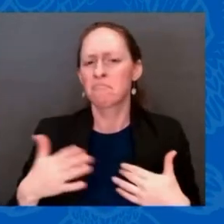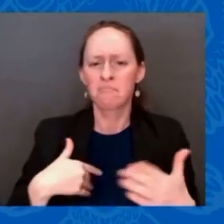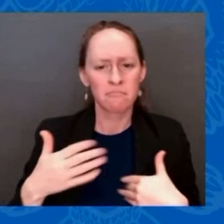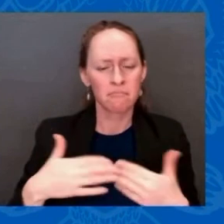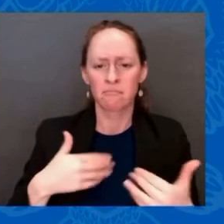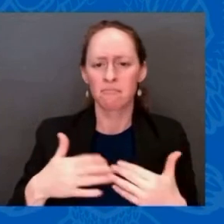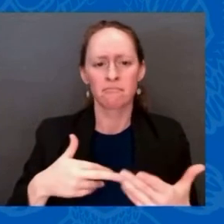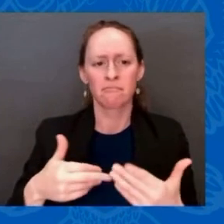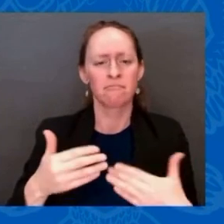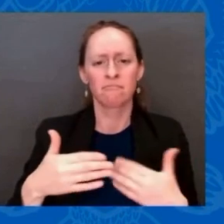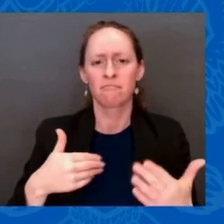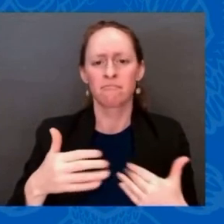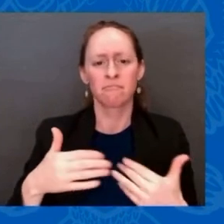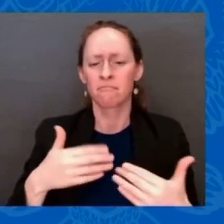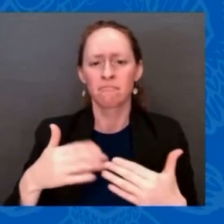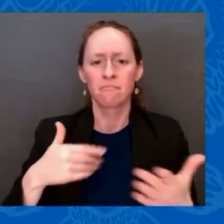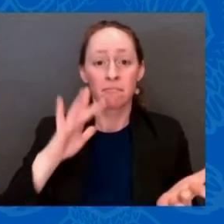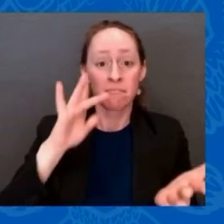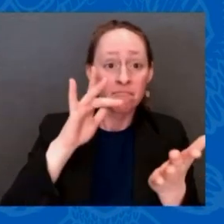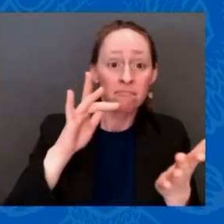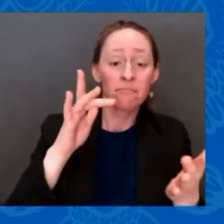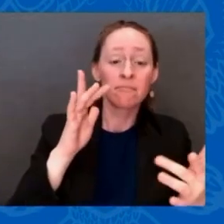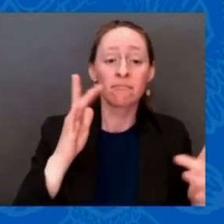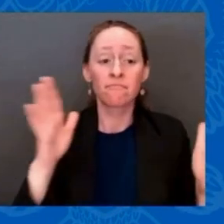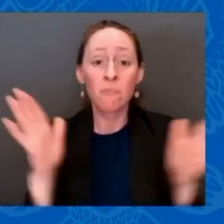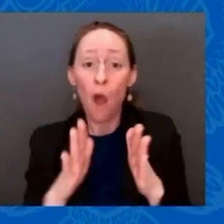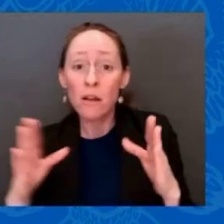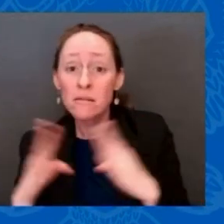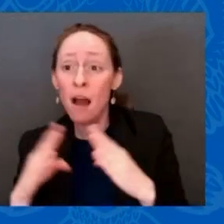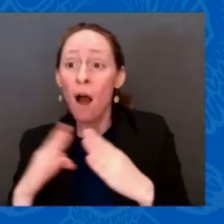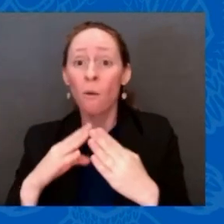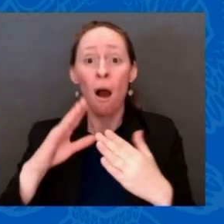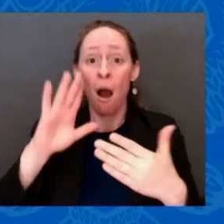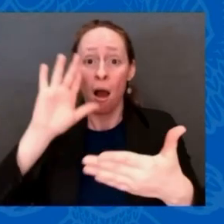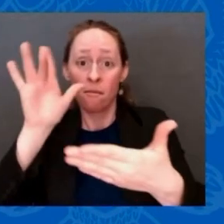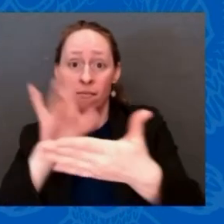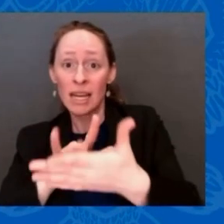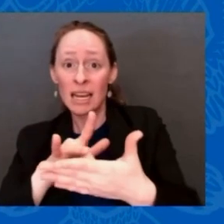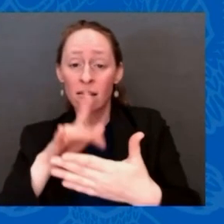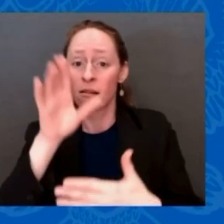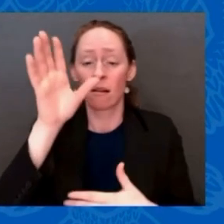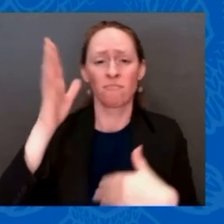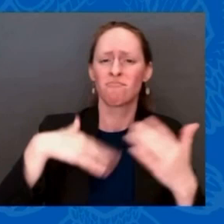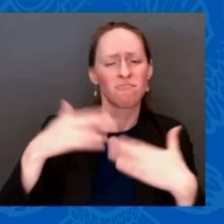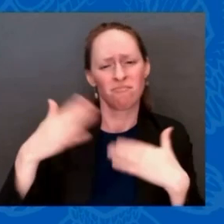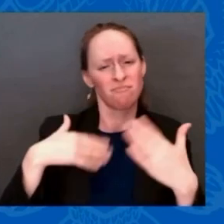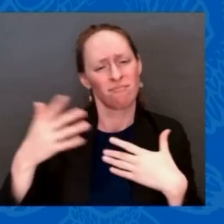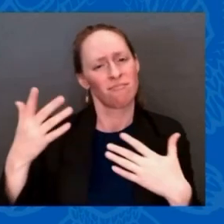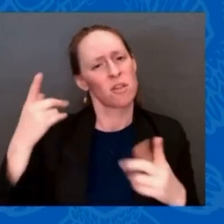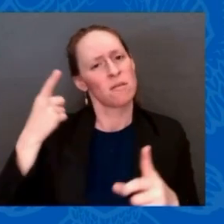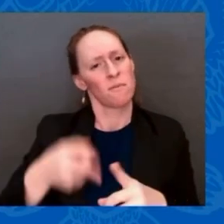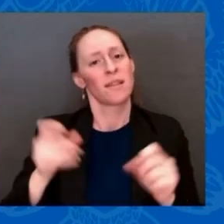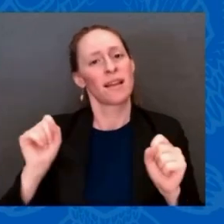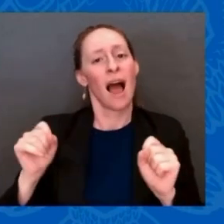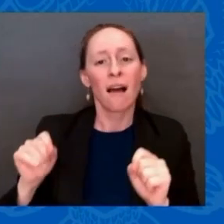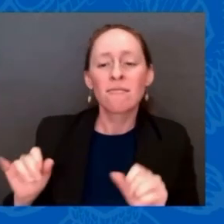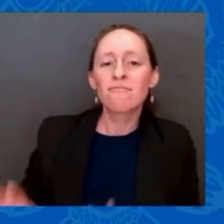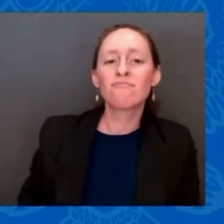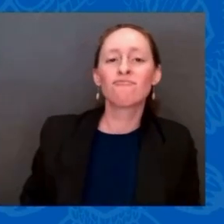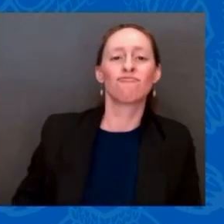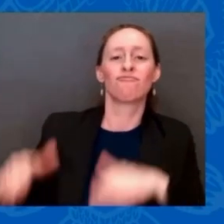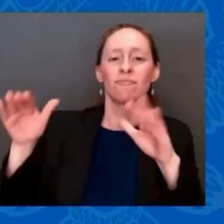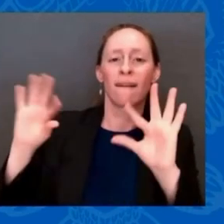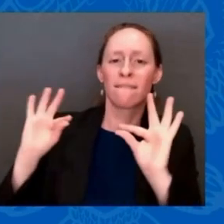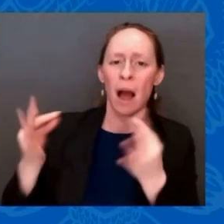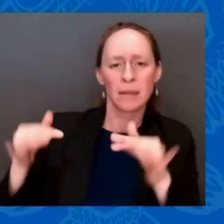and keep their roots where they grew up. That's Bidenomics. I think the economic philosophy is not going to restore the American